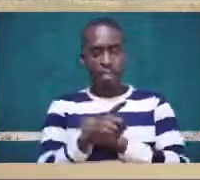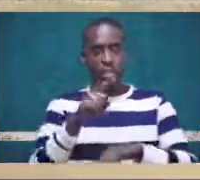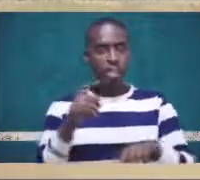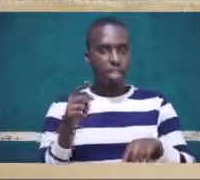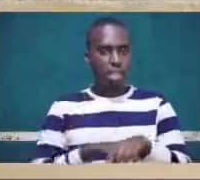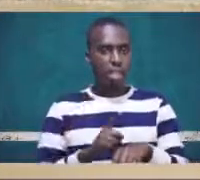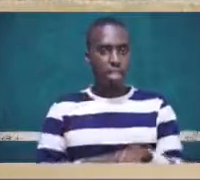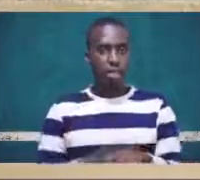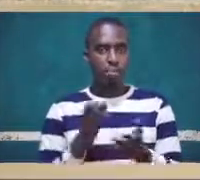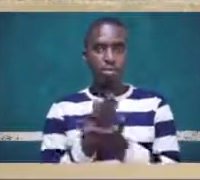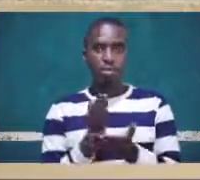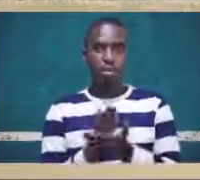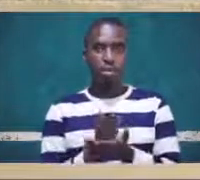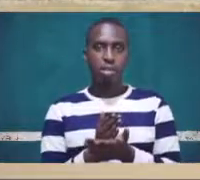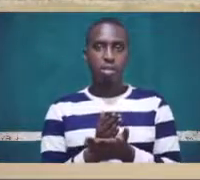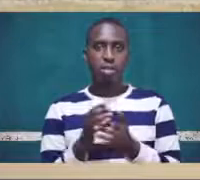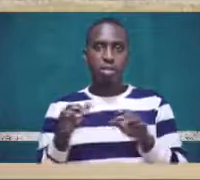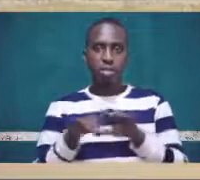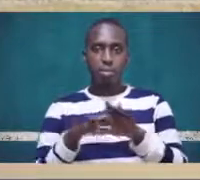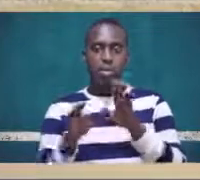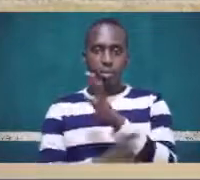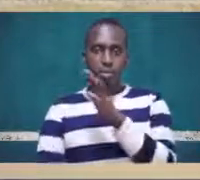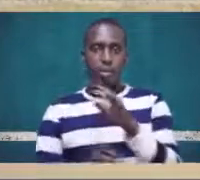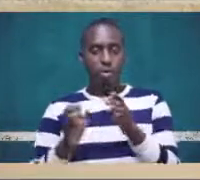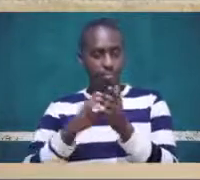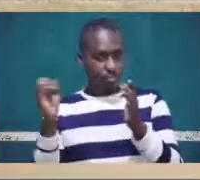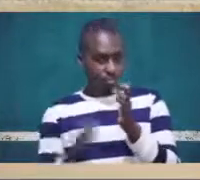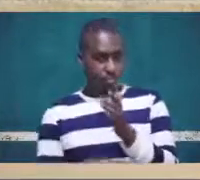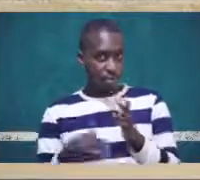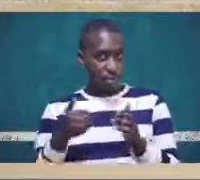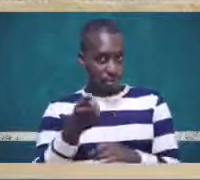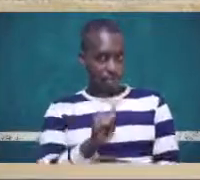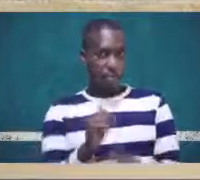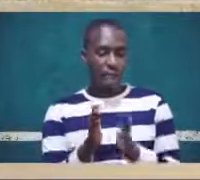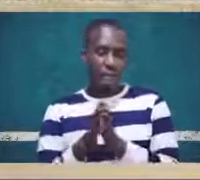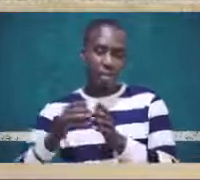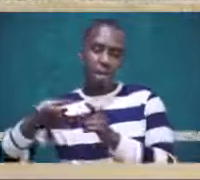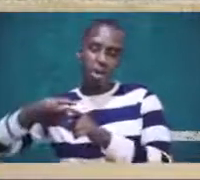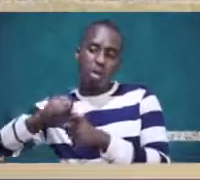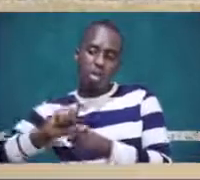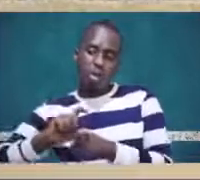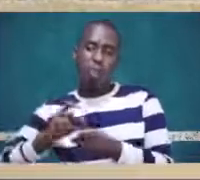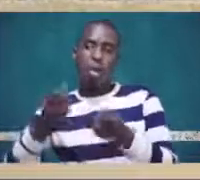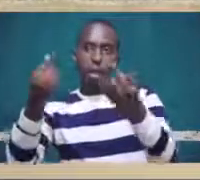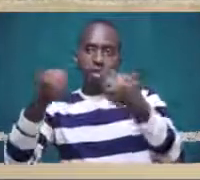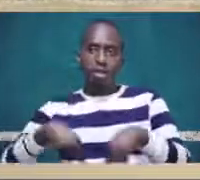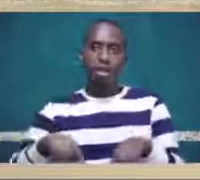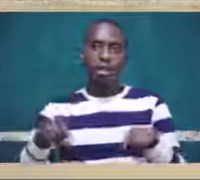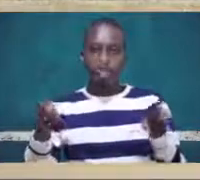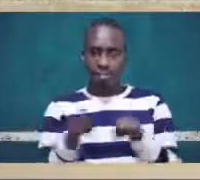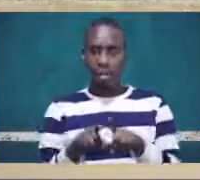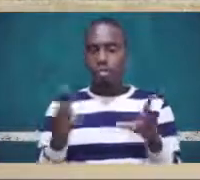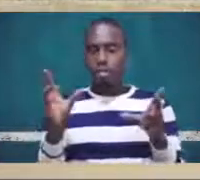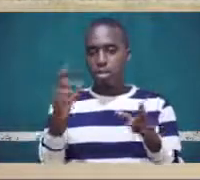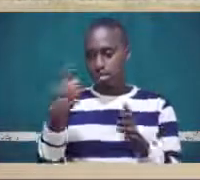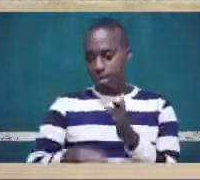member countries eliminate all trade barriers amongst themselves. In addition, they adopt a common tariff on commodities from